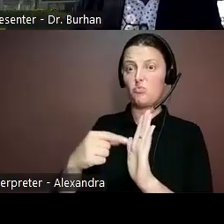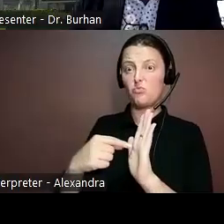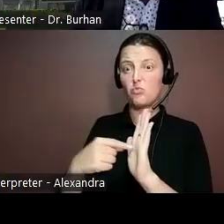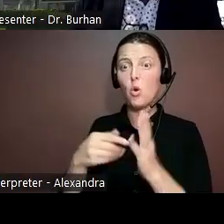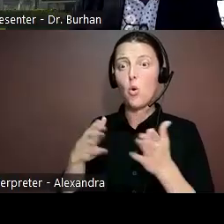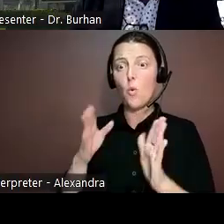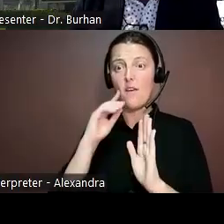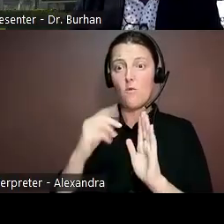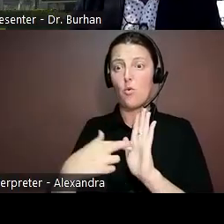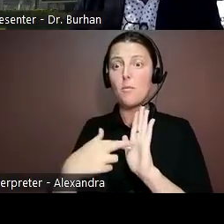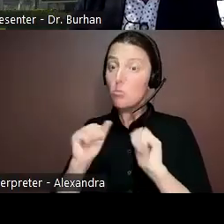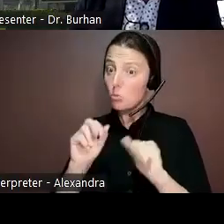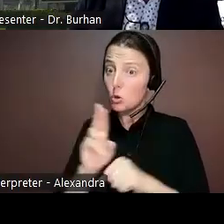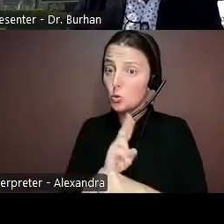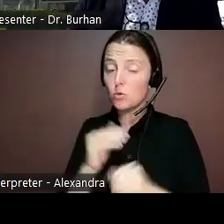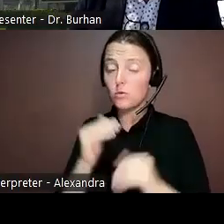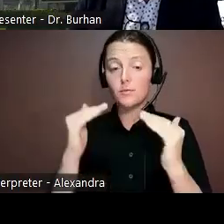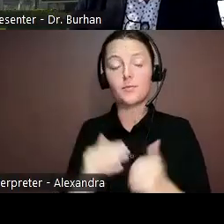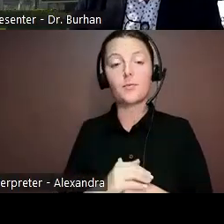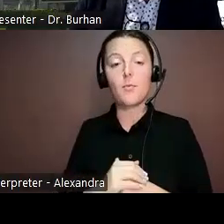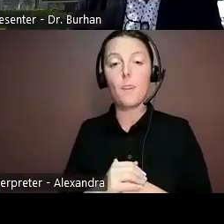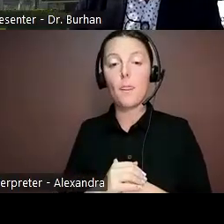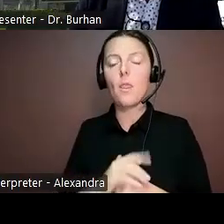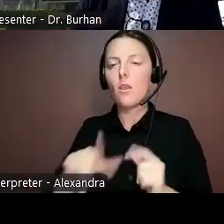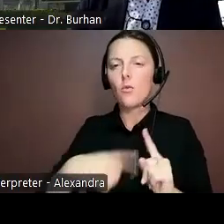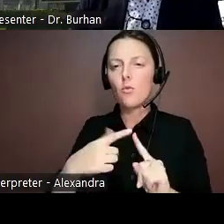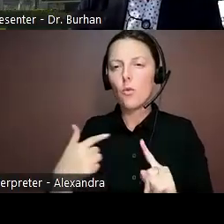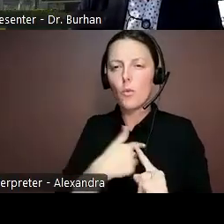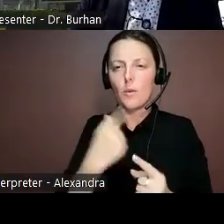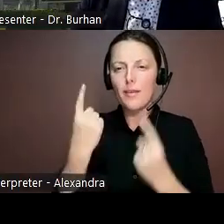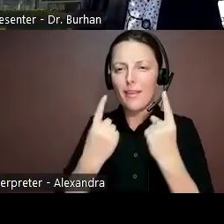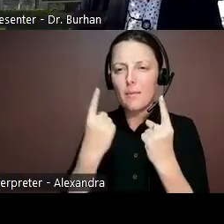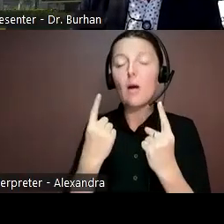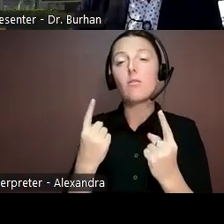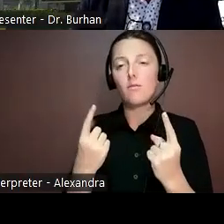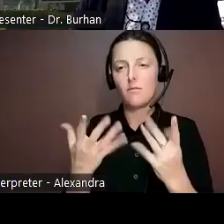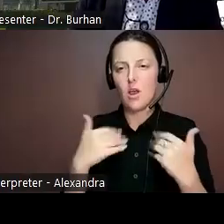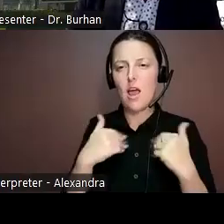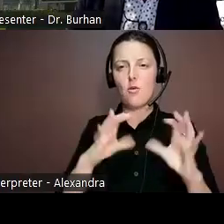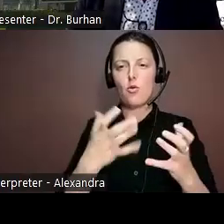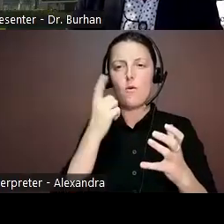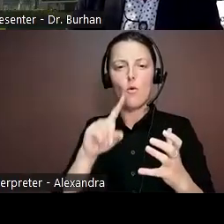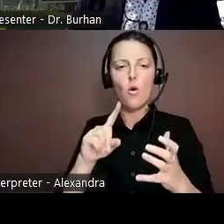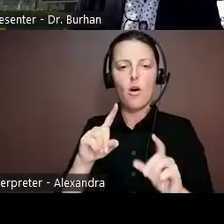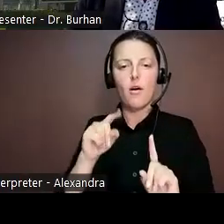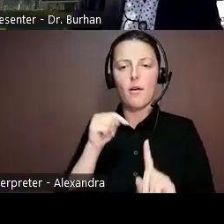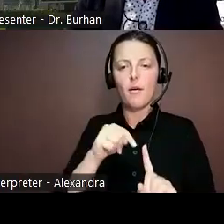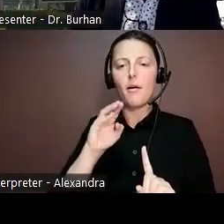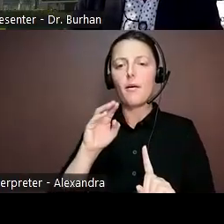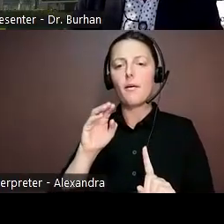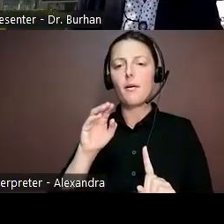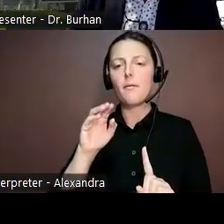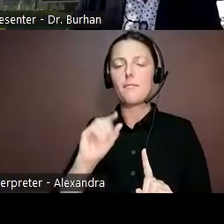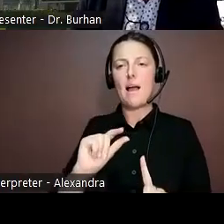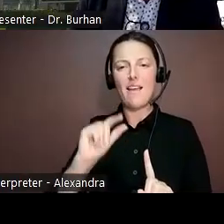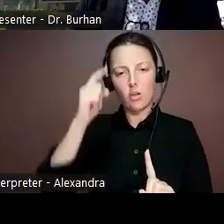When we think about you have a group of mild cognitive impairment and Alzheimer's disease, and you look at the impact of